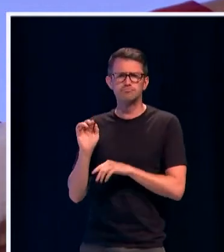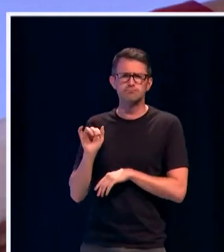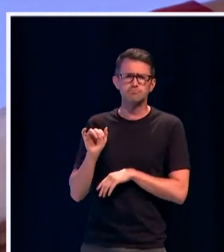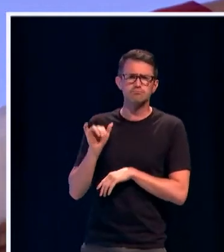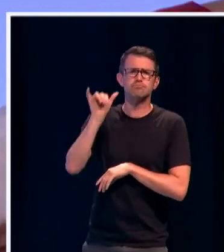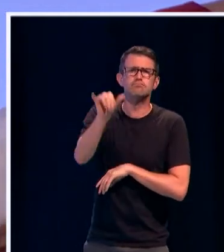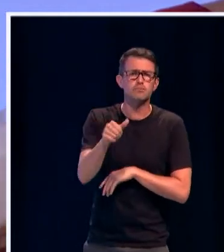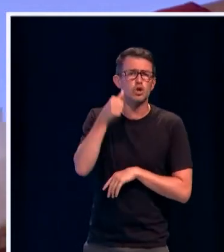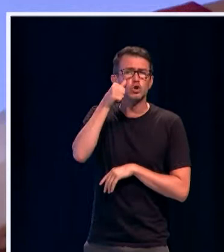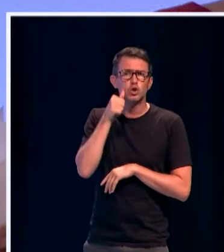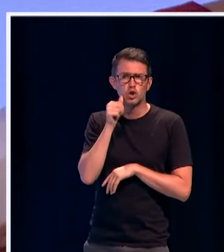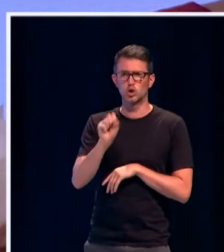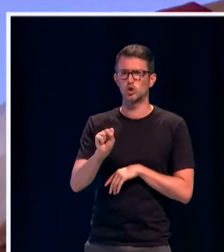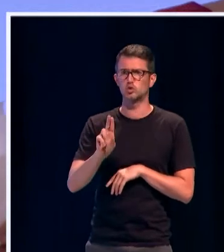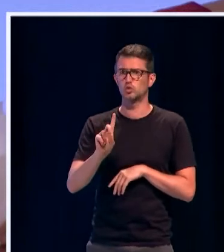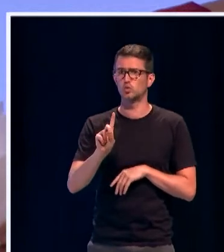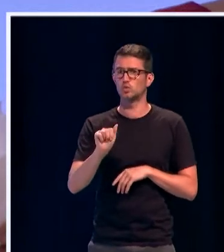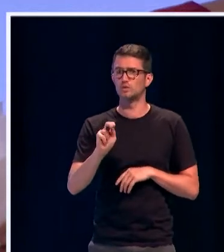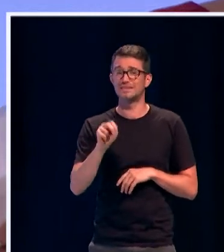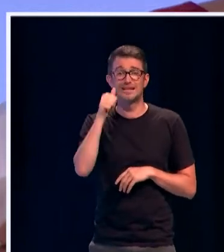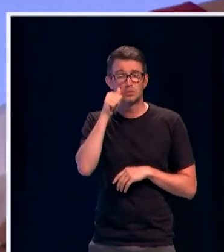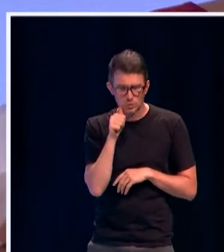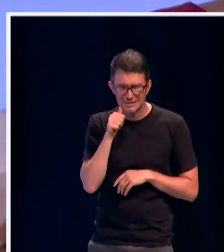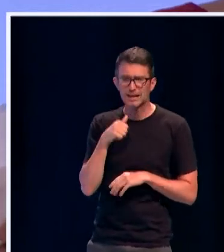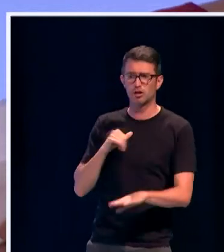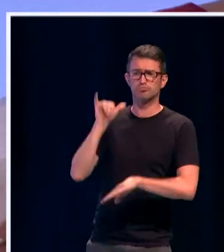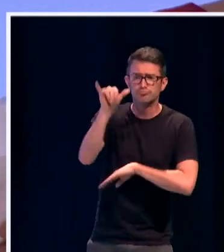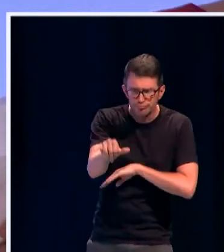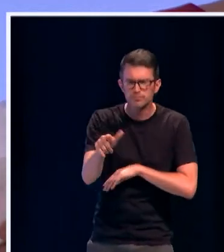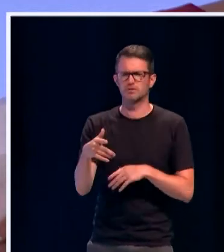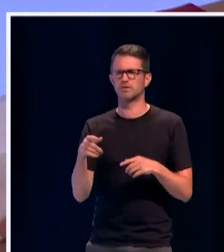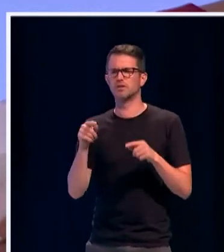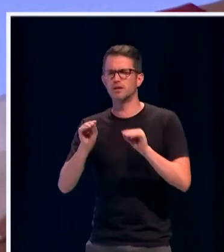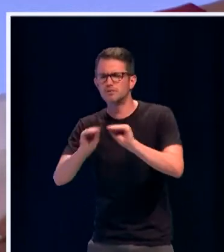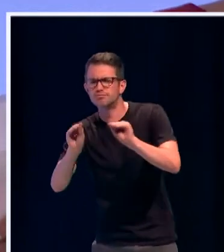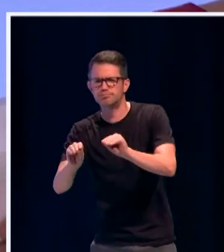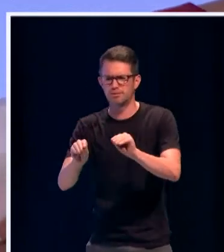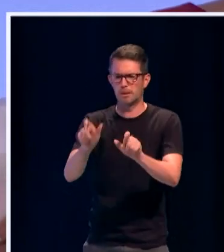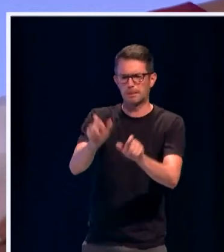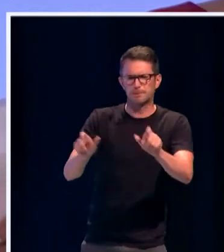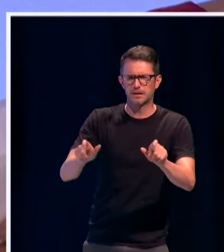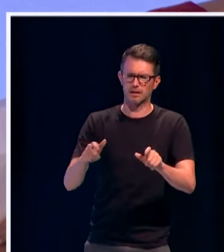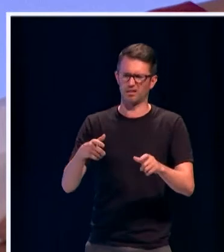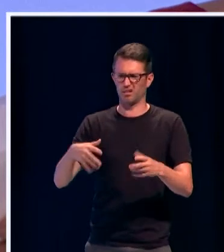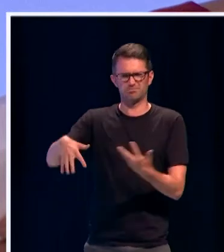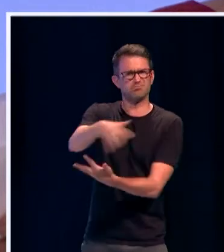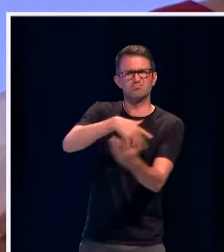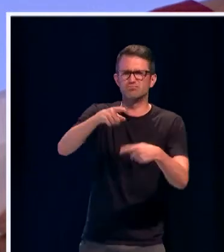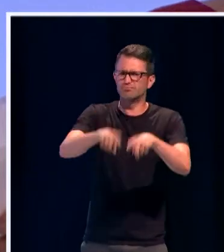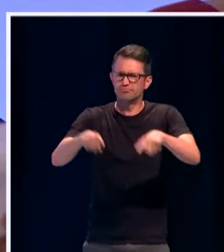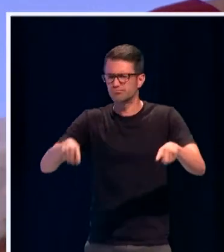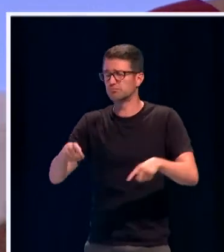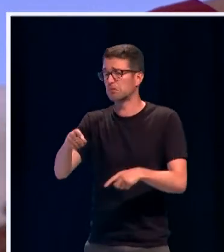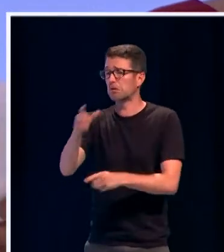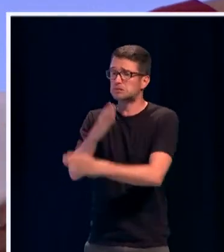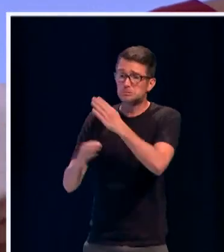course for a mixed group of government and DPOs representatives.